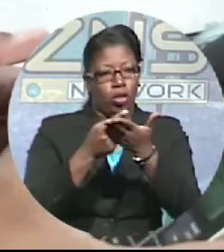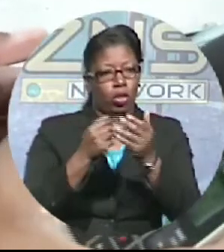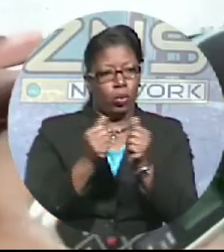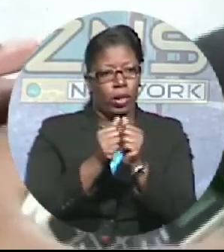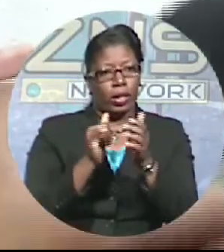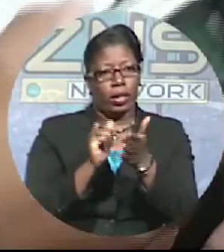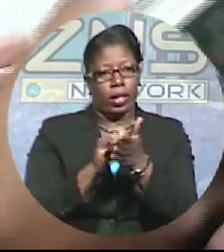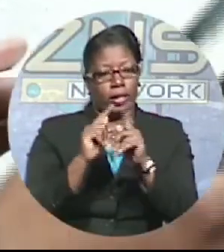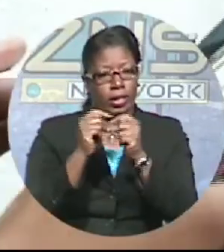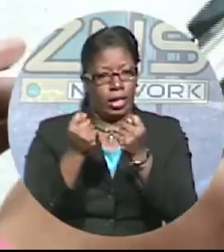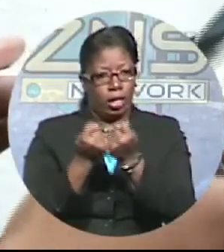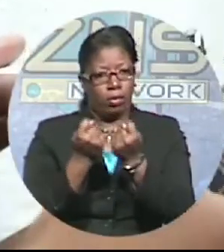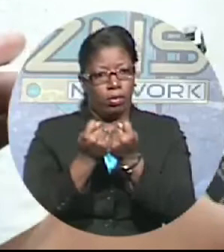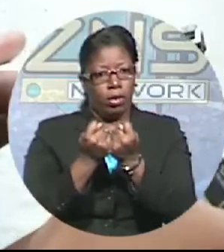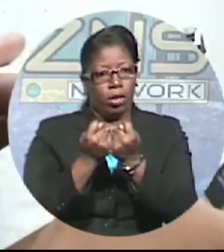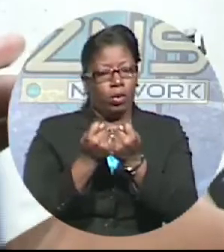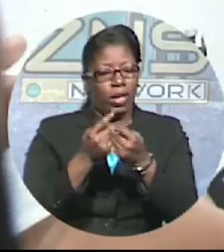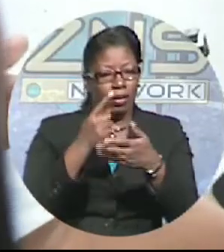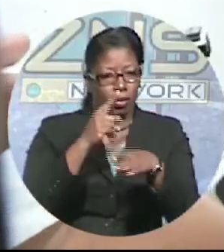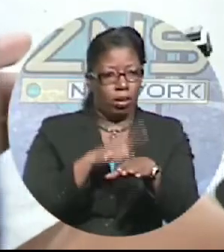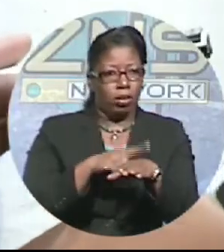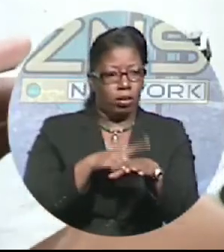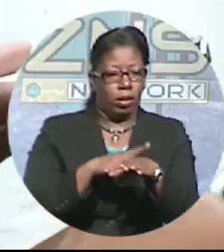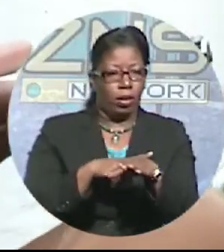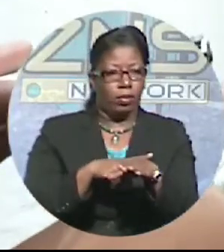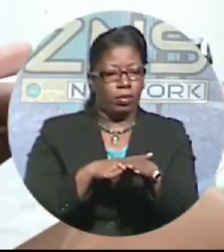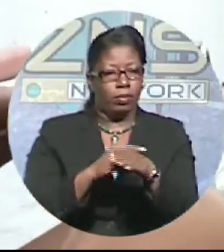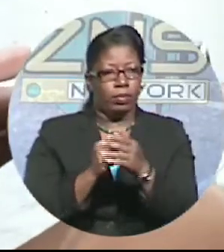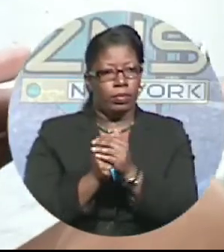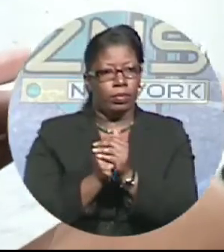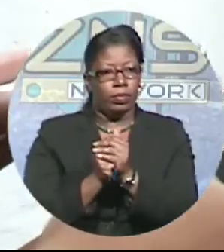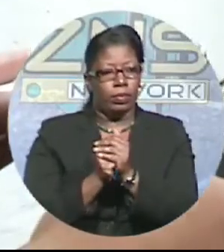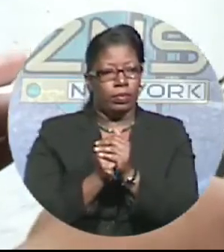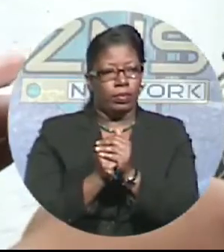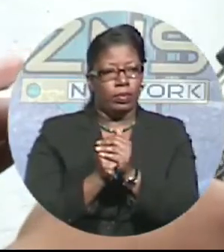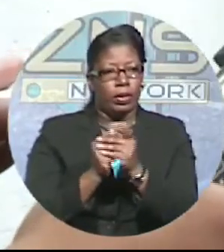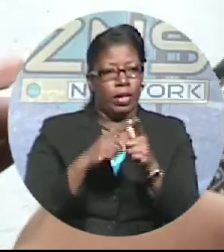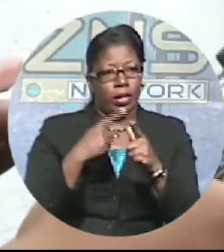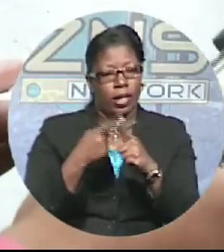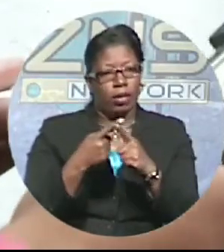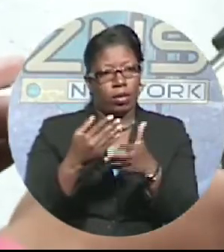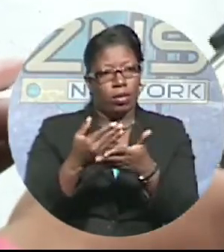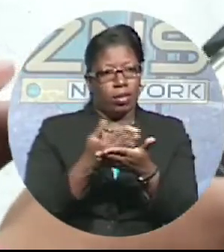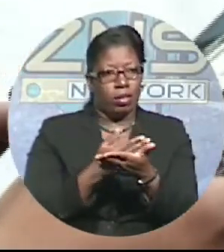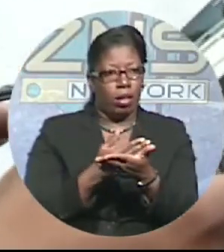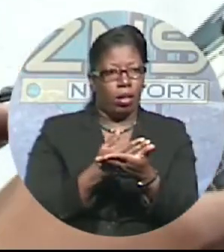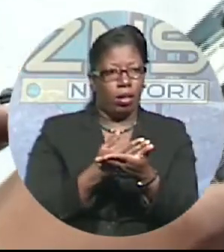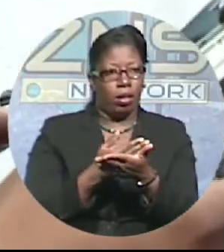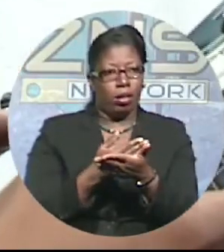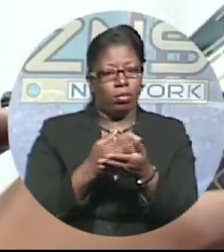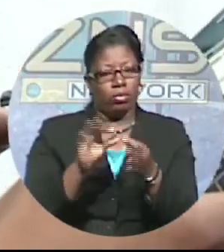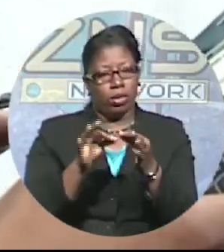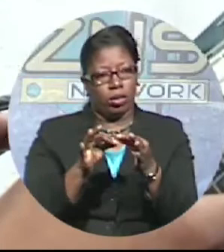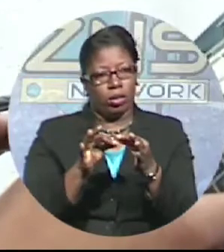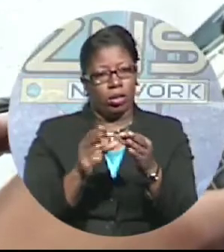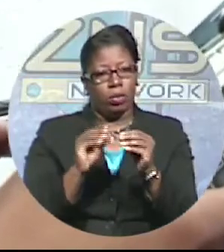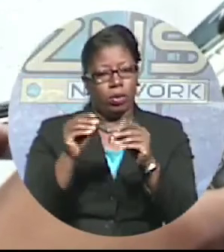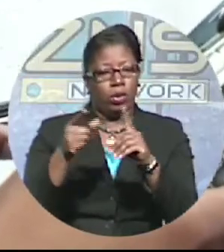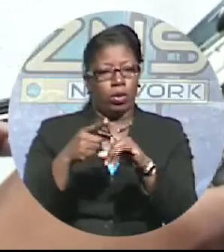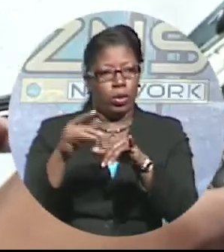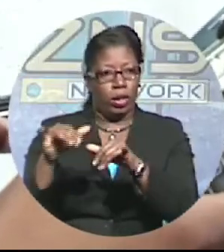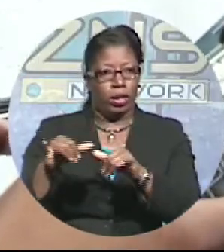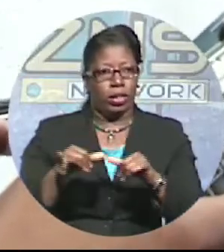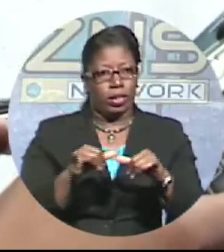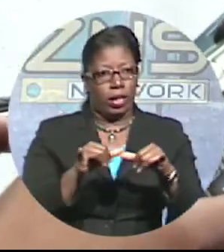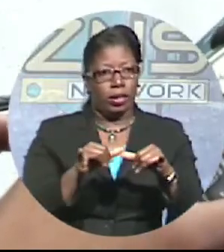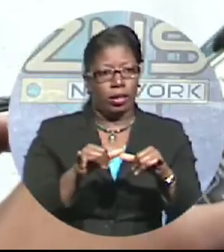the team, we will set the date for the transition. It'll be a seamless transition. And then there might be some minor repair needed to put it to the standard.